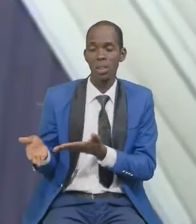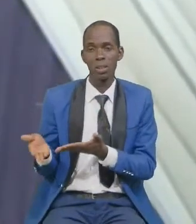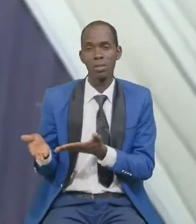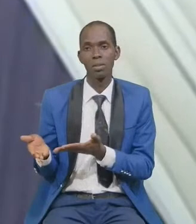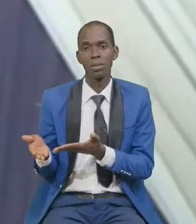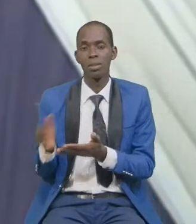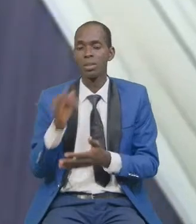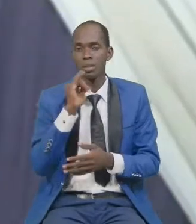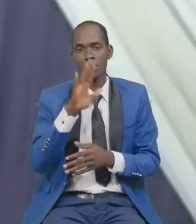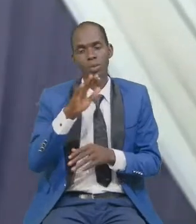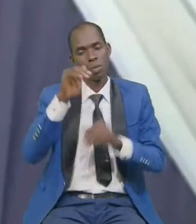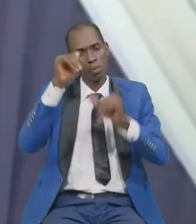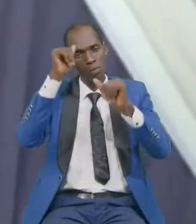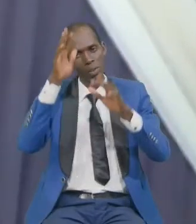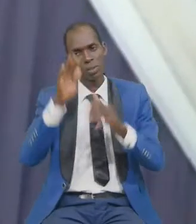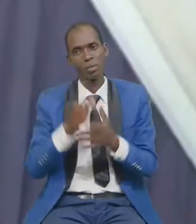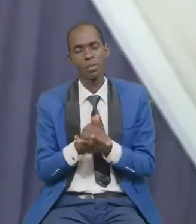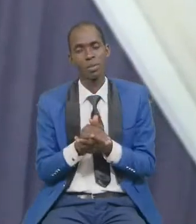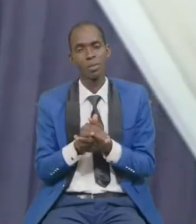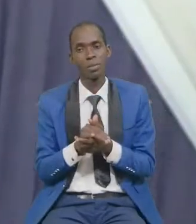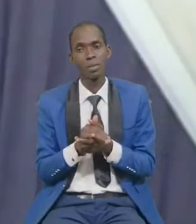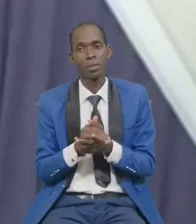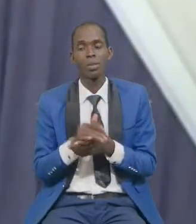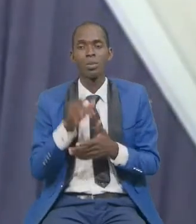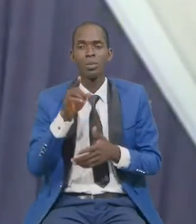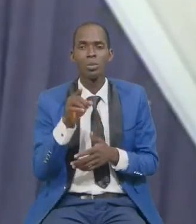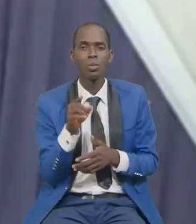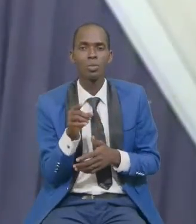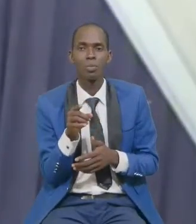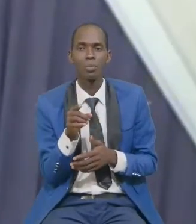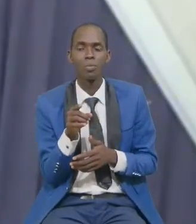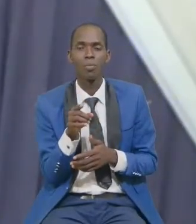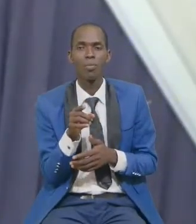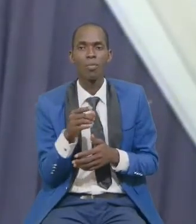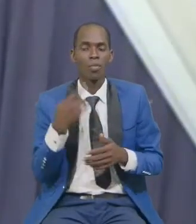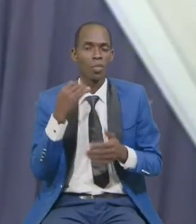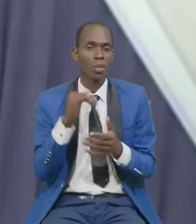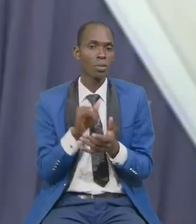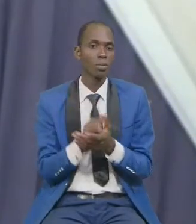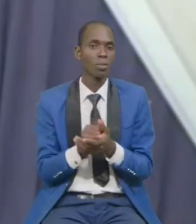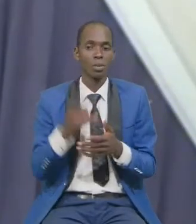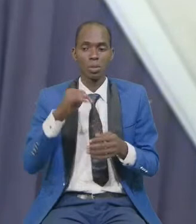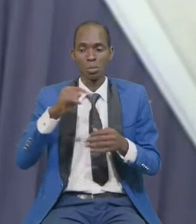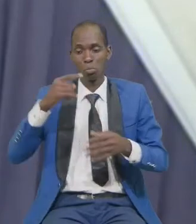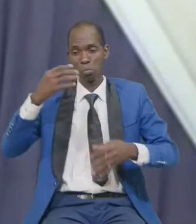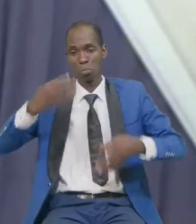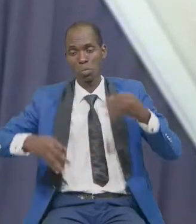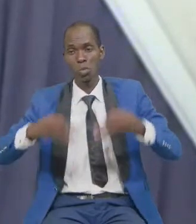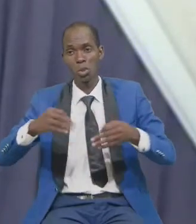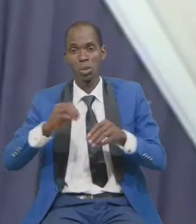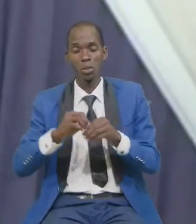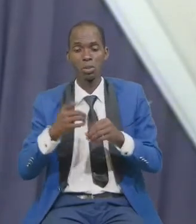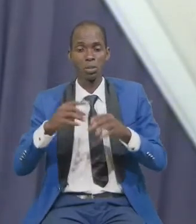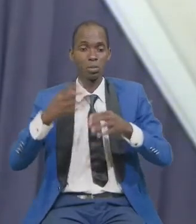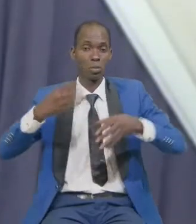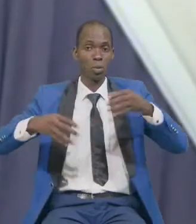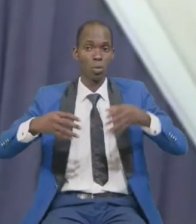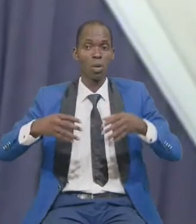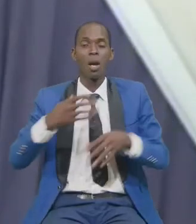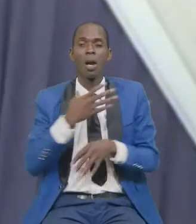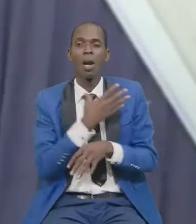They said you stole. They judged in the court. And they sentenced you